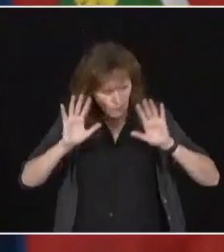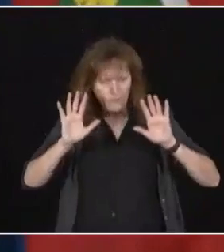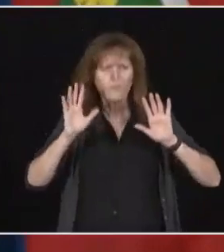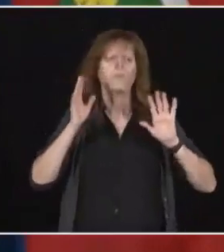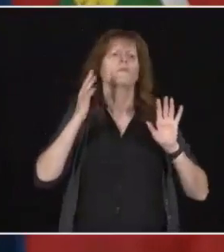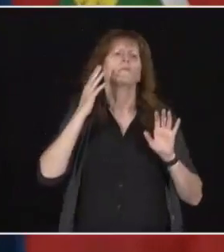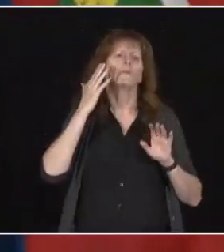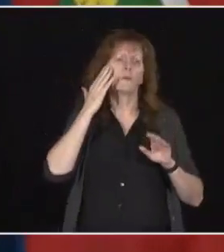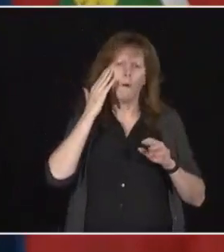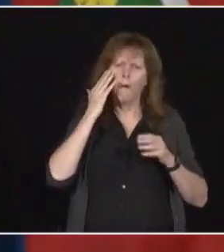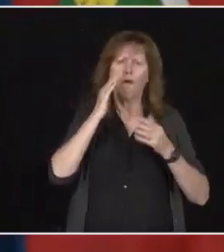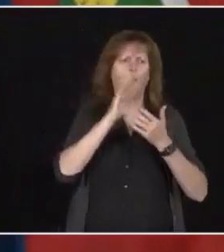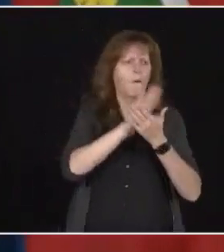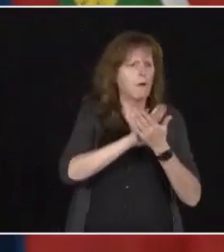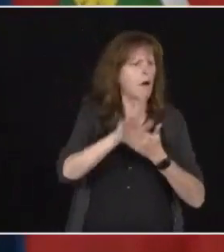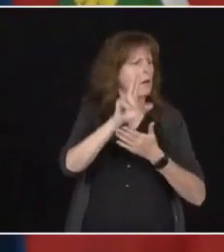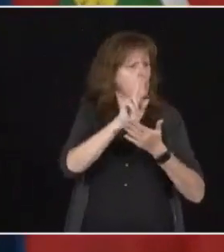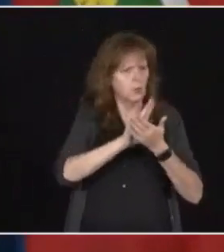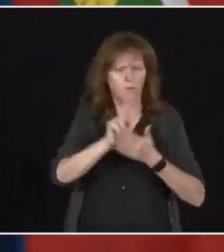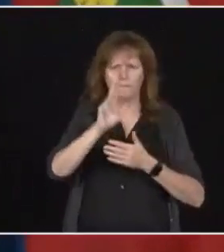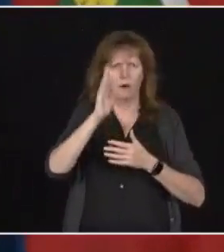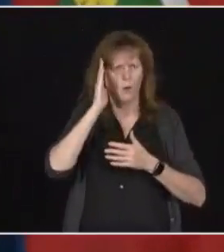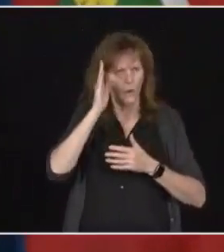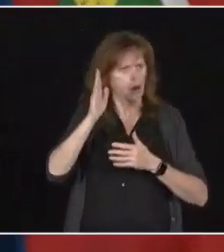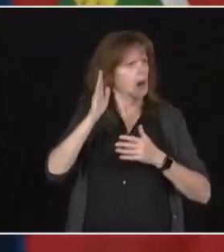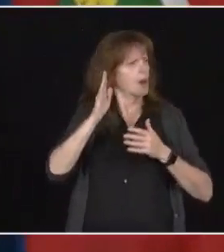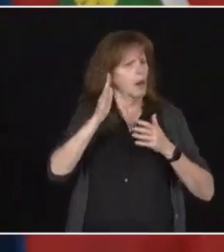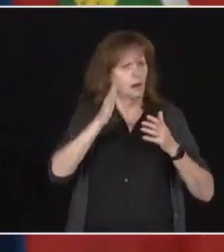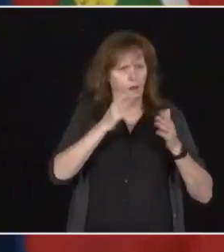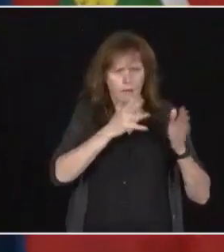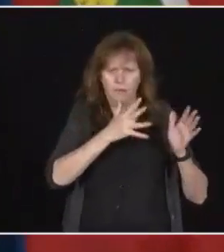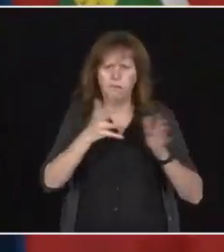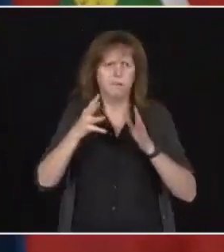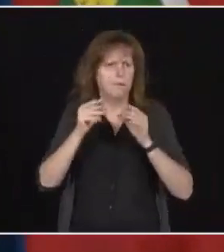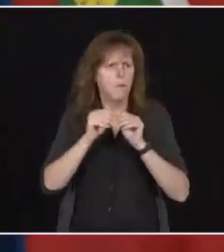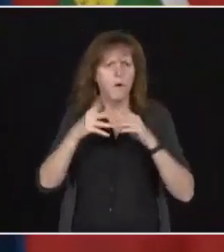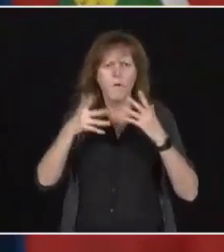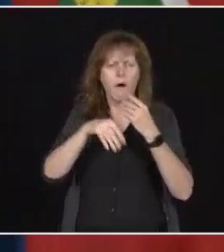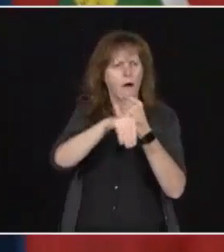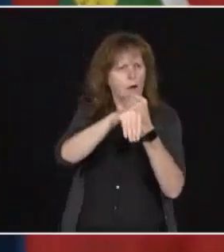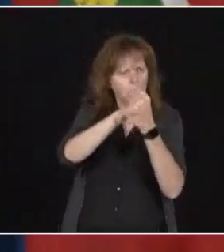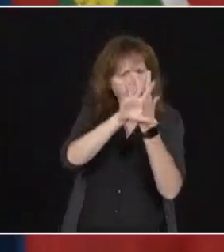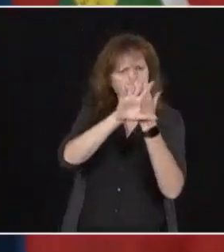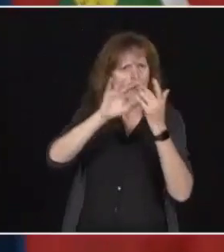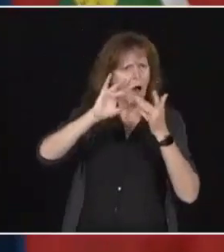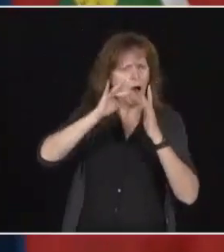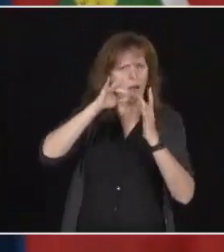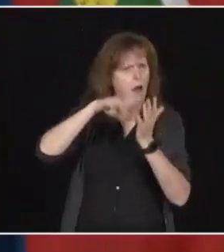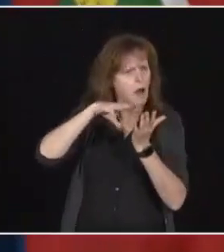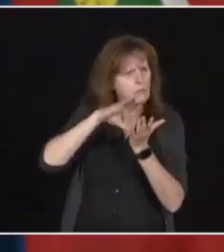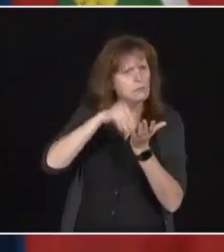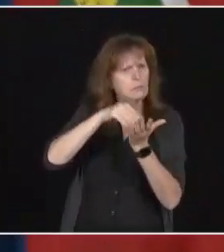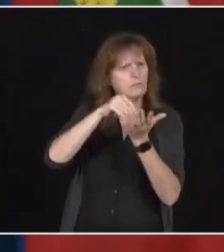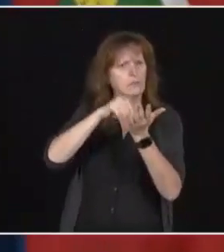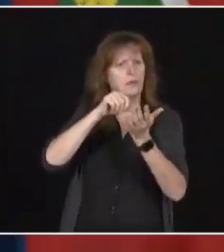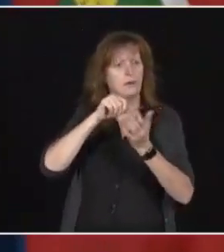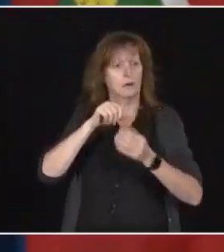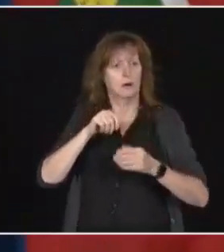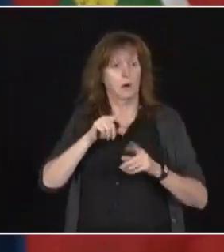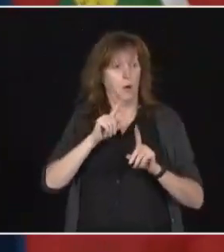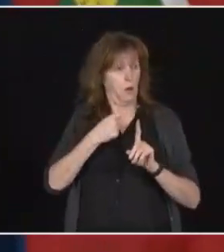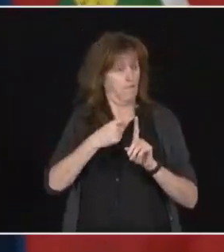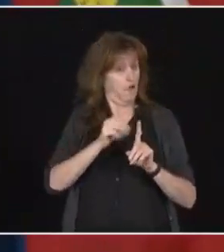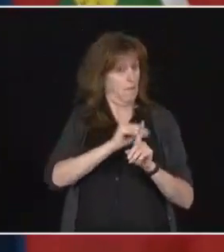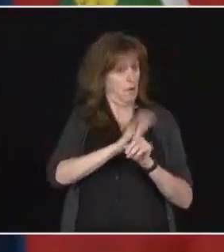in. Virtual learning is not something that has only come about over the course of COVID. This was happening even before